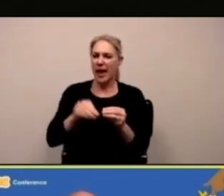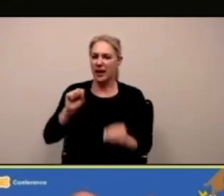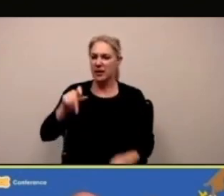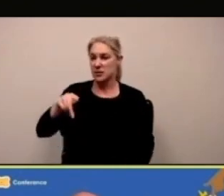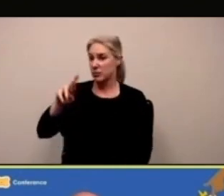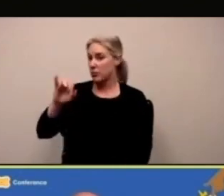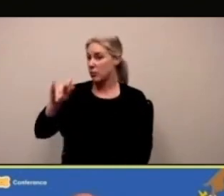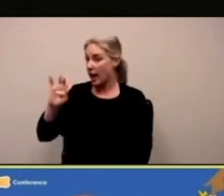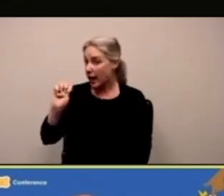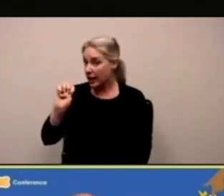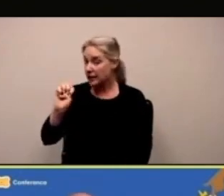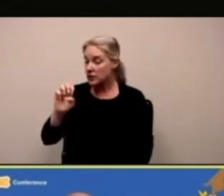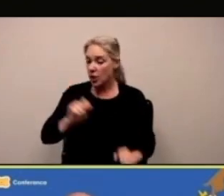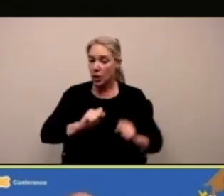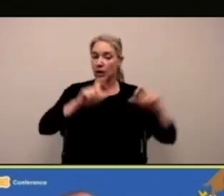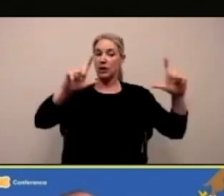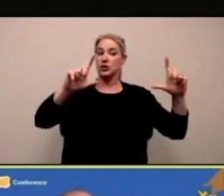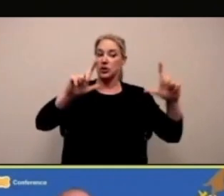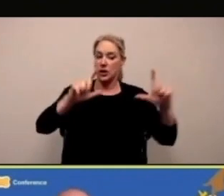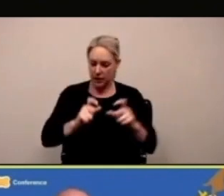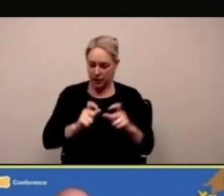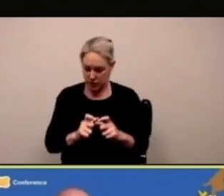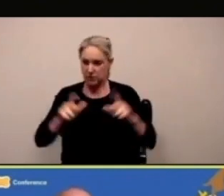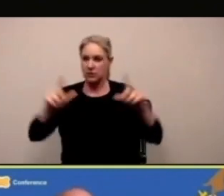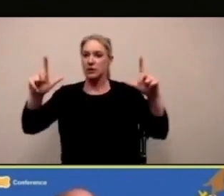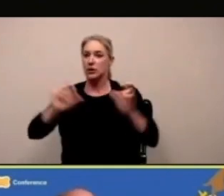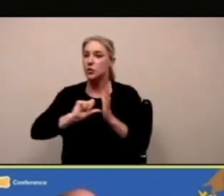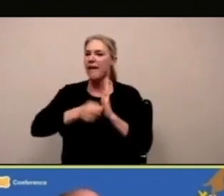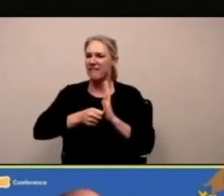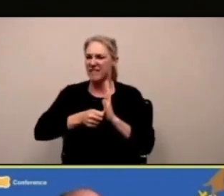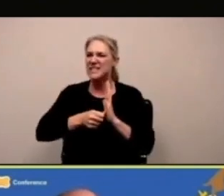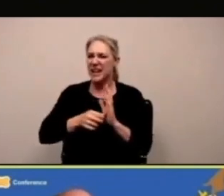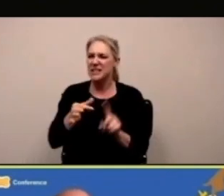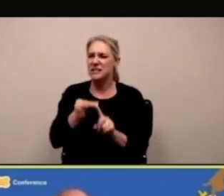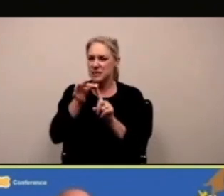like making it get bigger or smaller to emphasize a particular feeling.